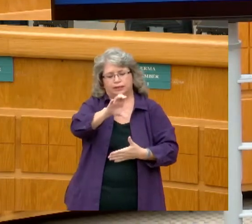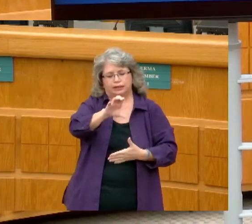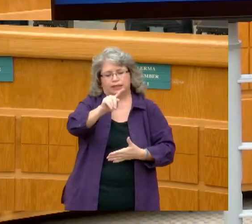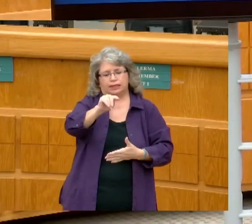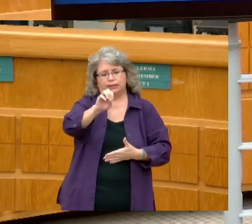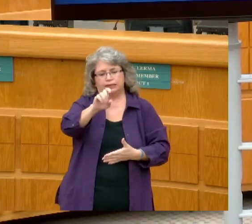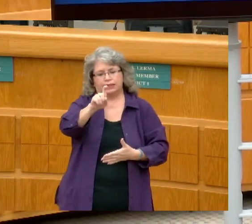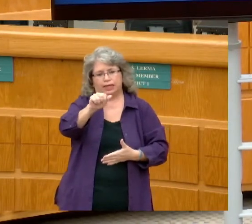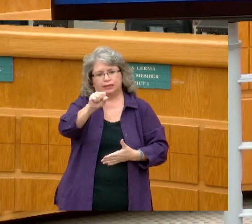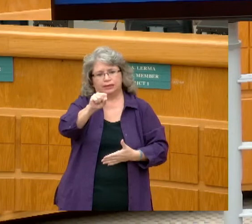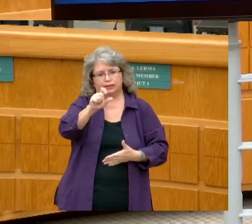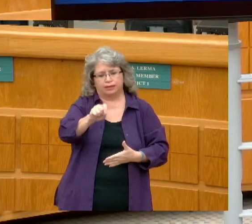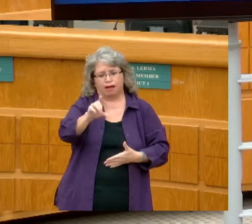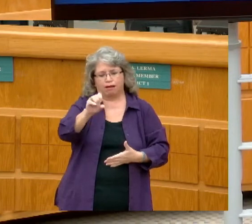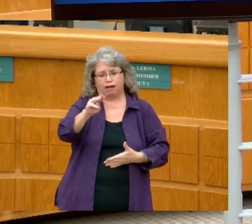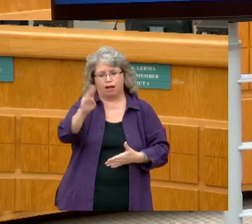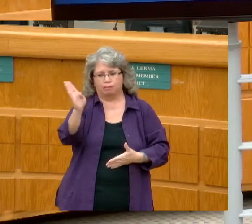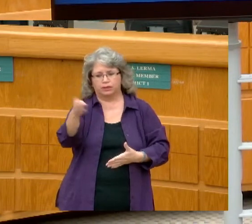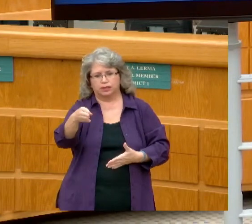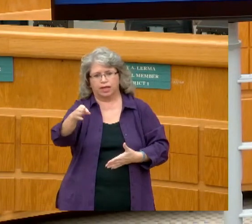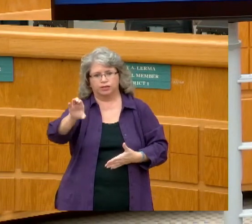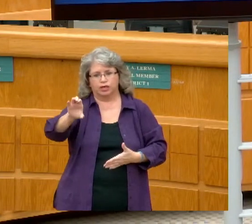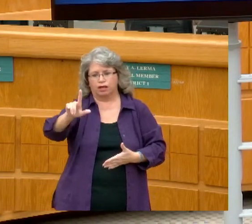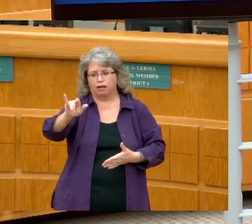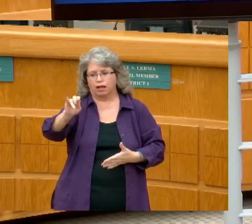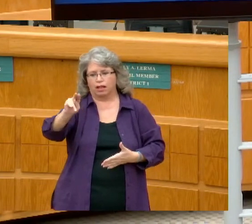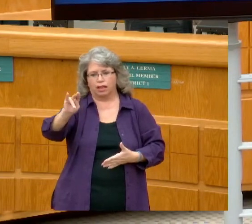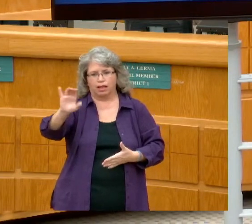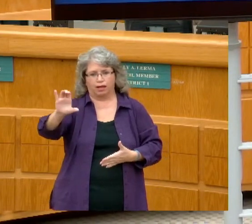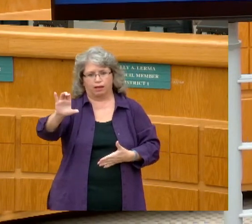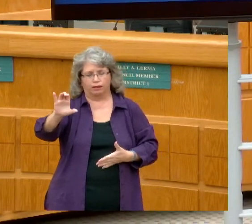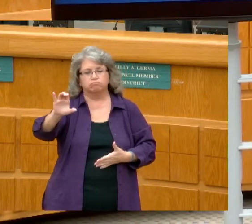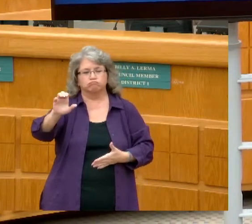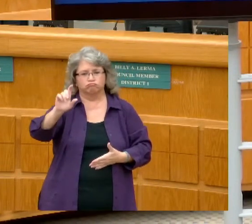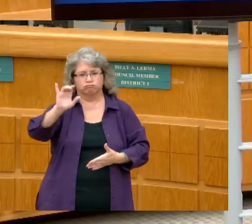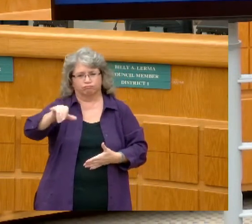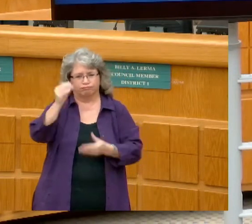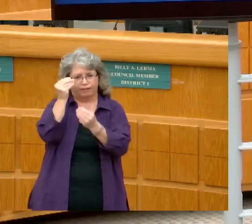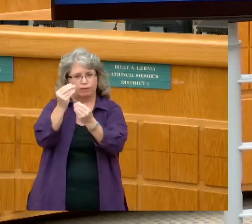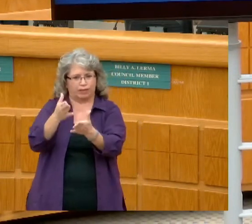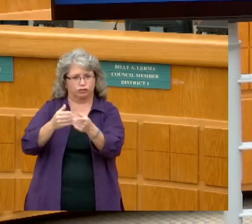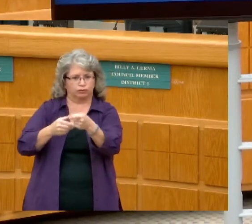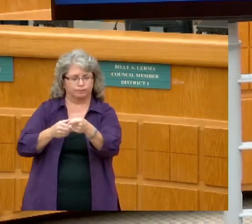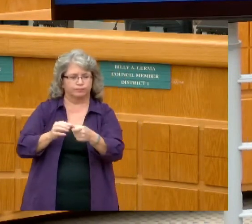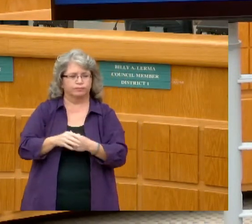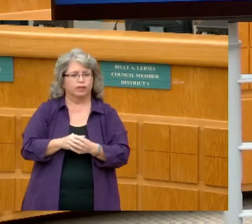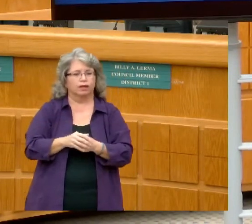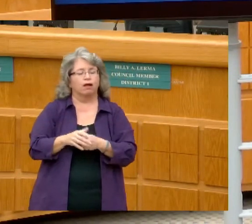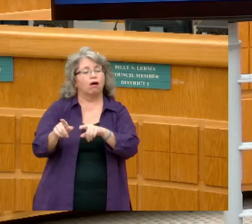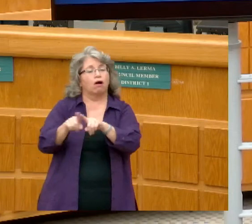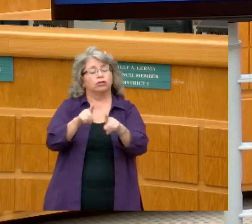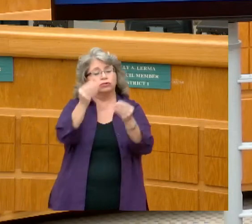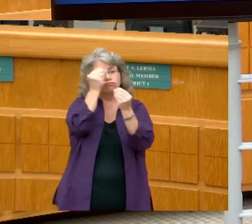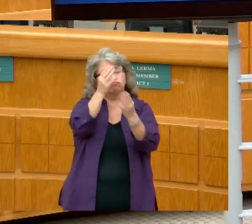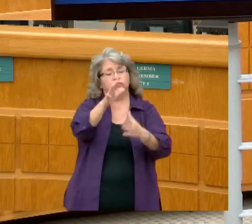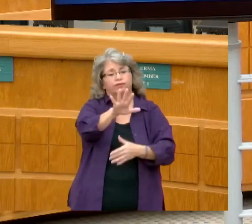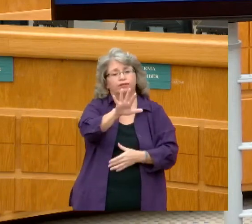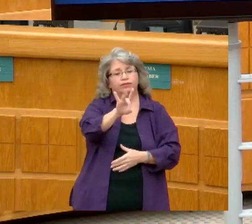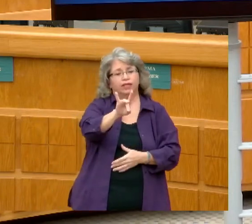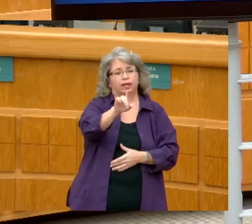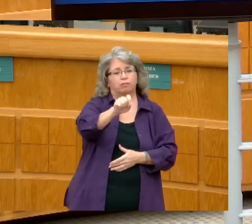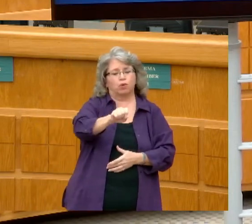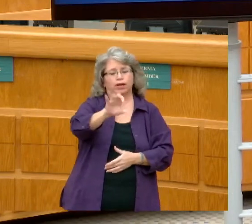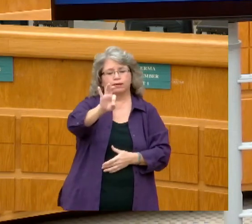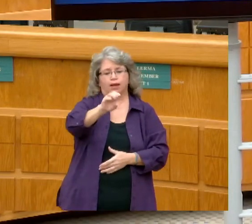cctexas.com/clinics to find that information. I also want to share that 58.9% of the Nueces County